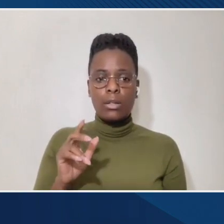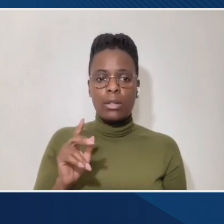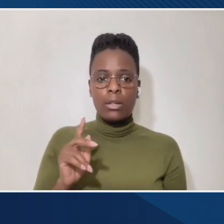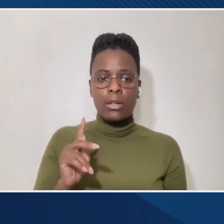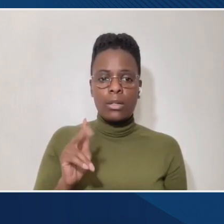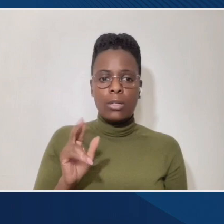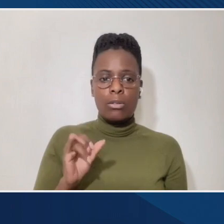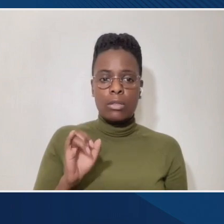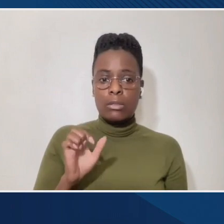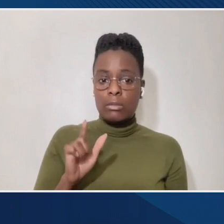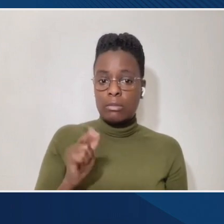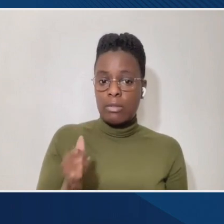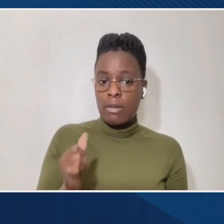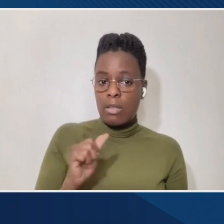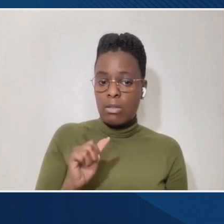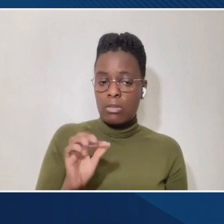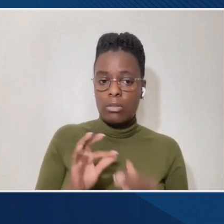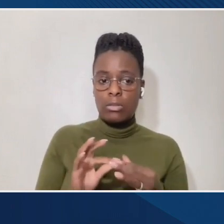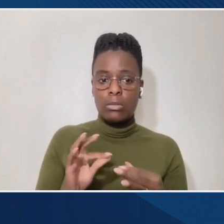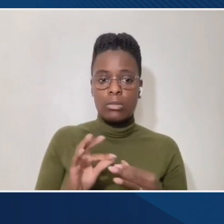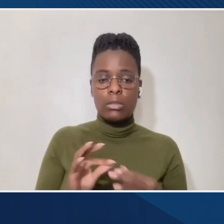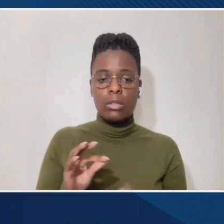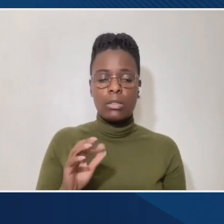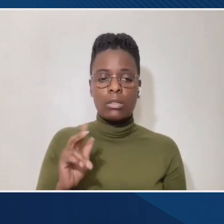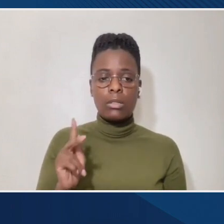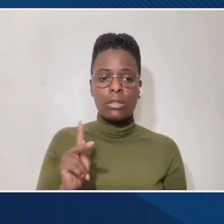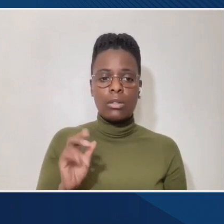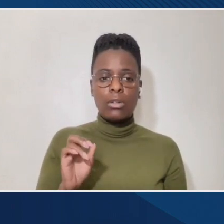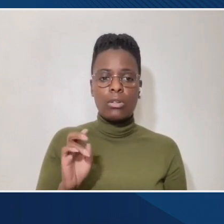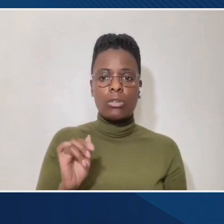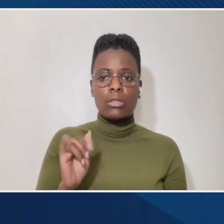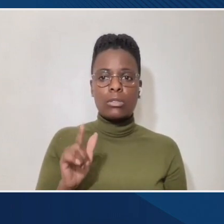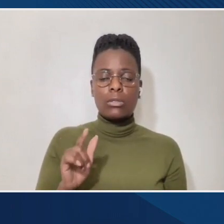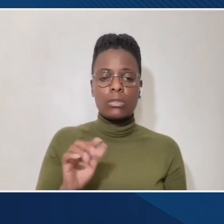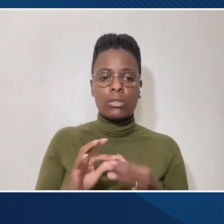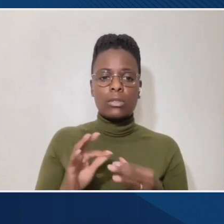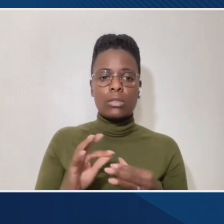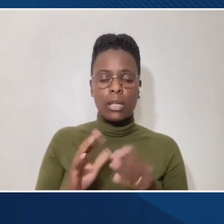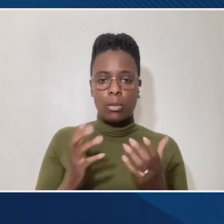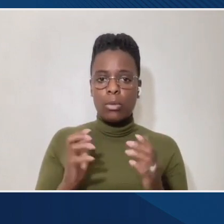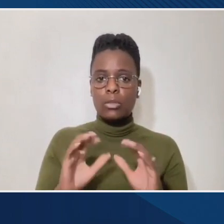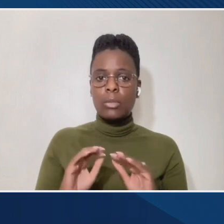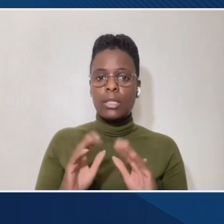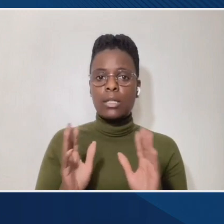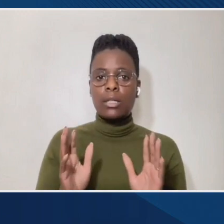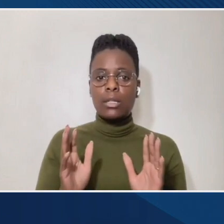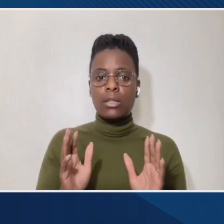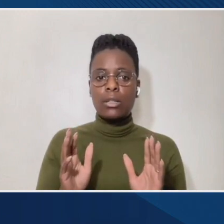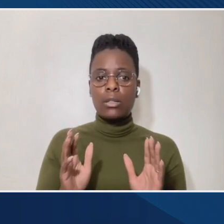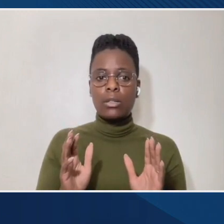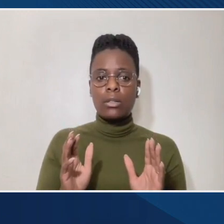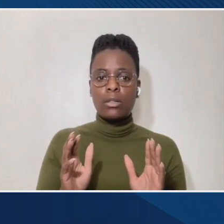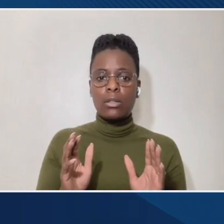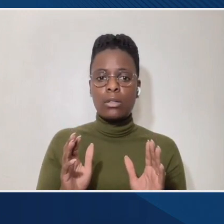sorry. I'm trying to process and think of the best way to say this, but I keep going back to that.